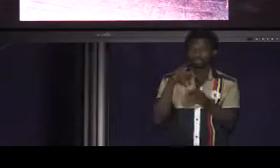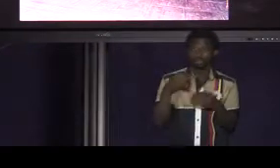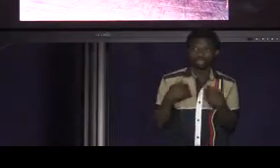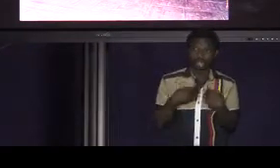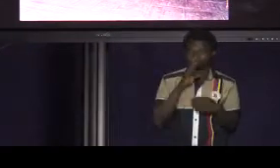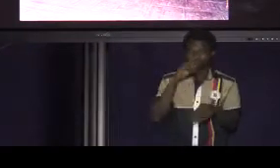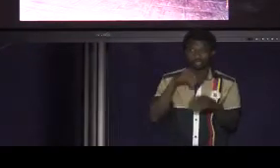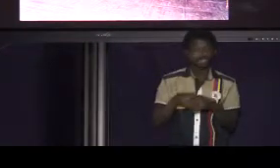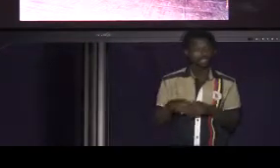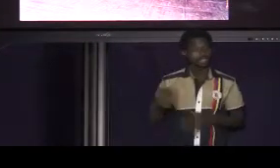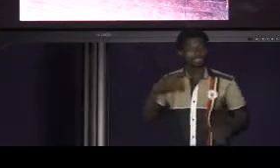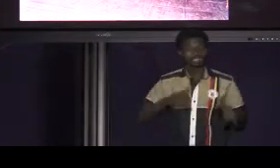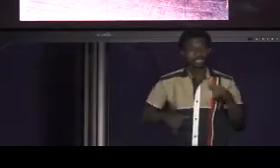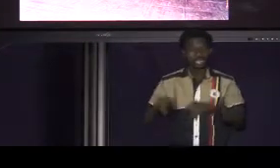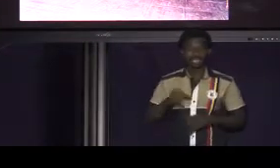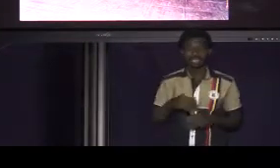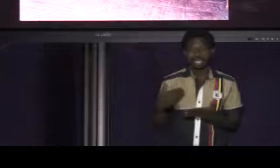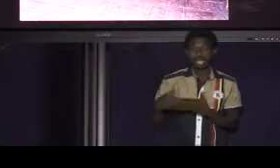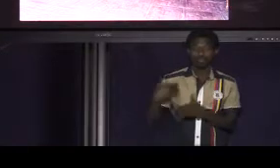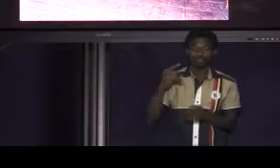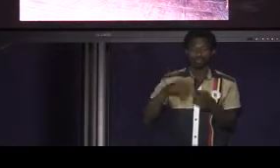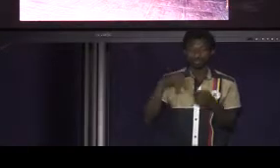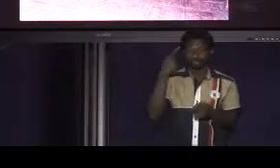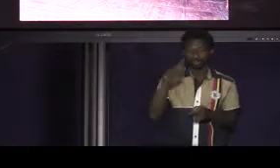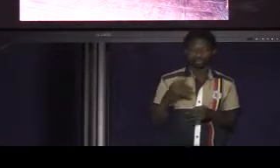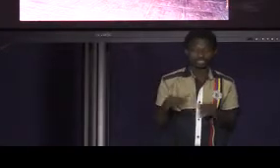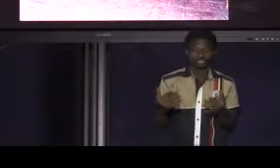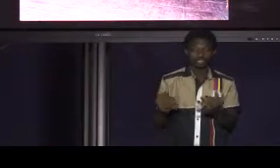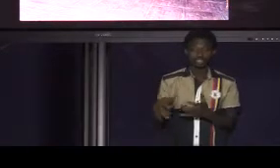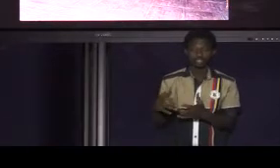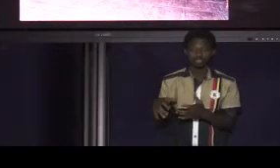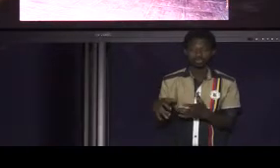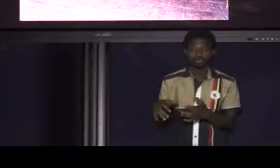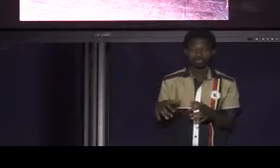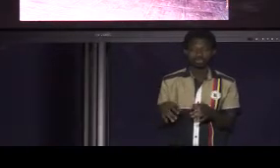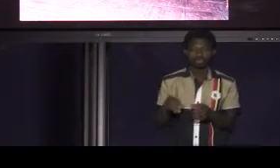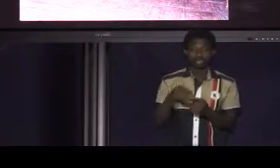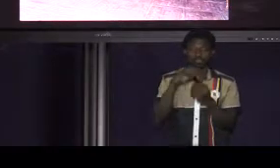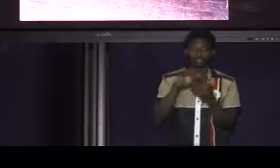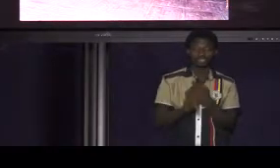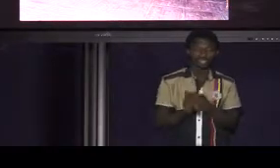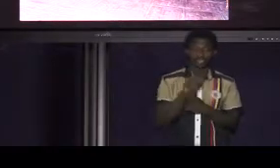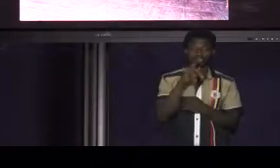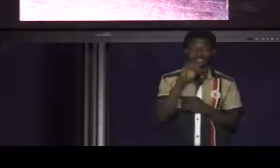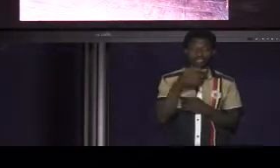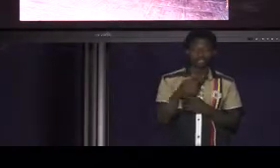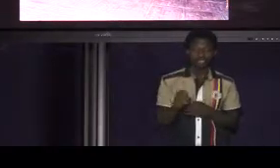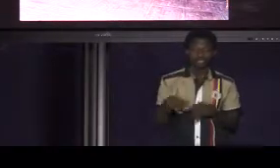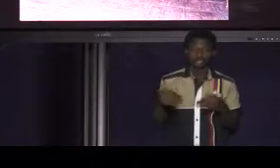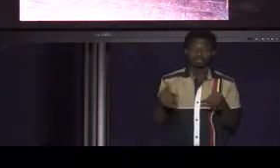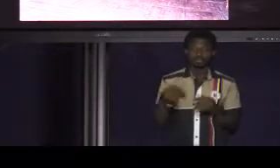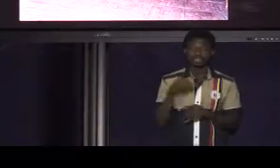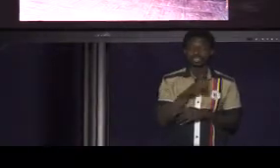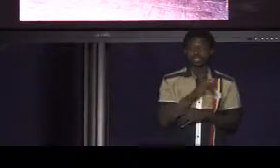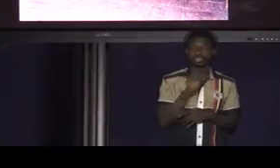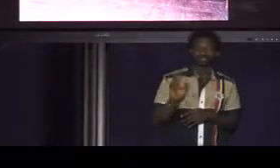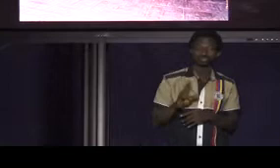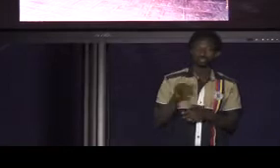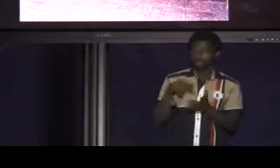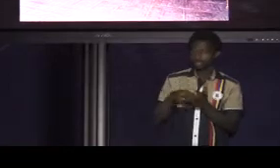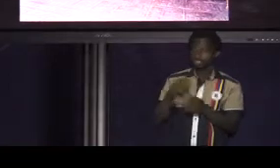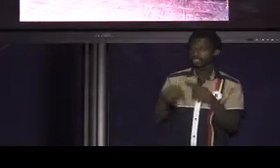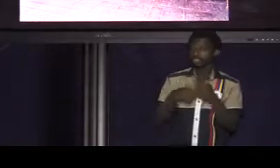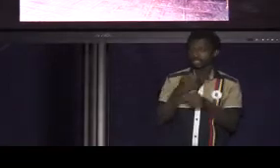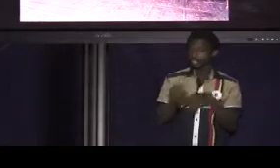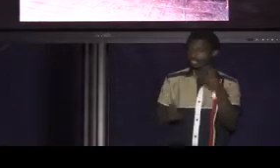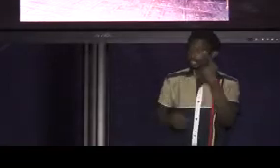before to see movies, you will have seen this kind of, especially stage play. They use this type of curtains, and with the help of pulley, they use